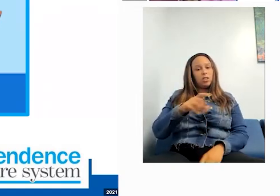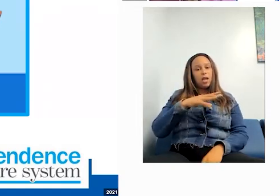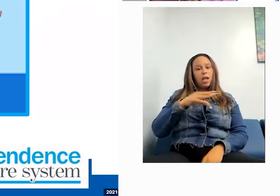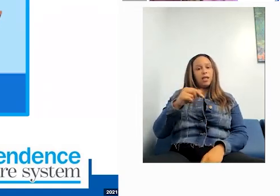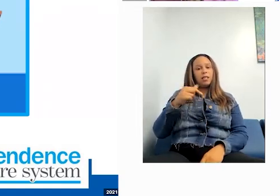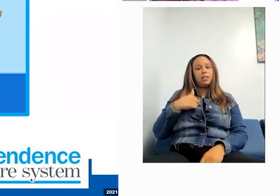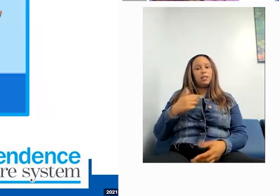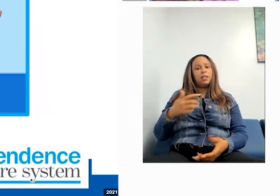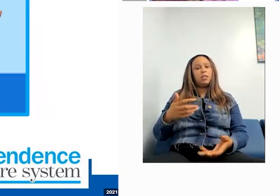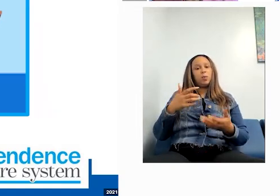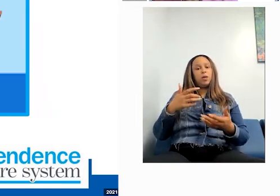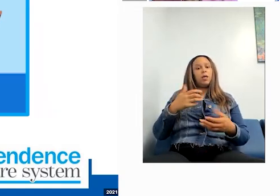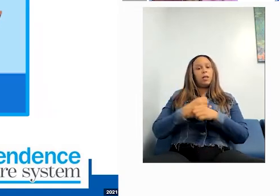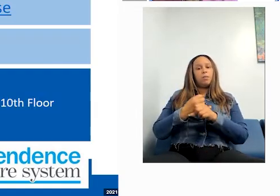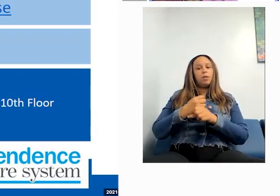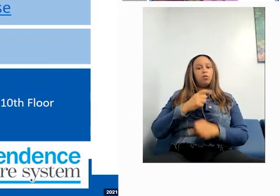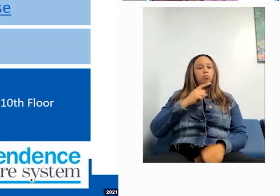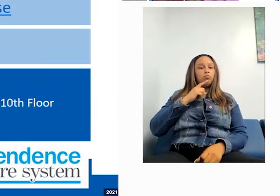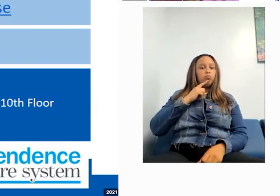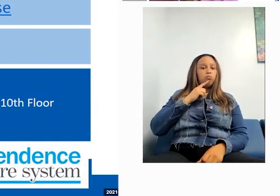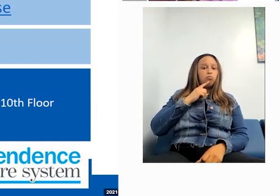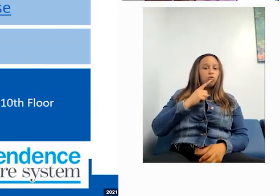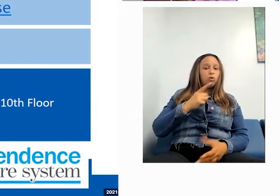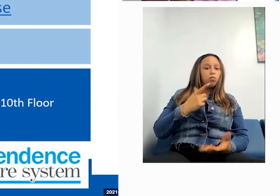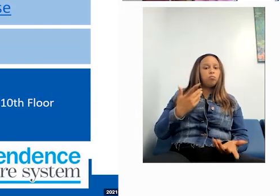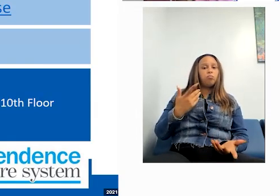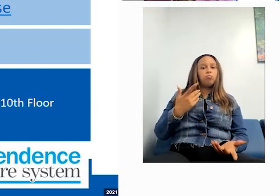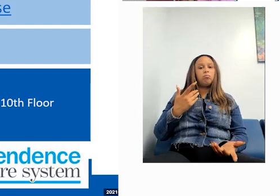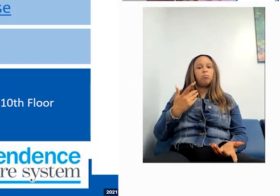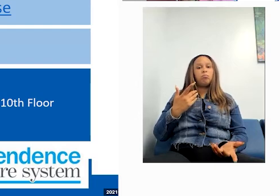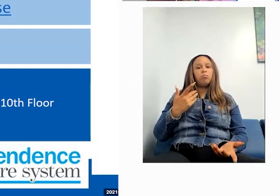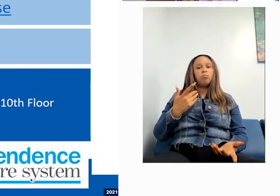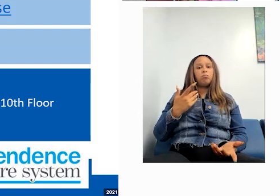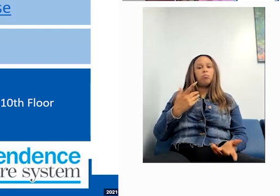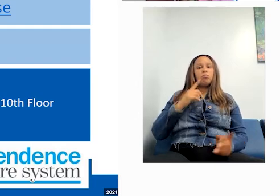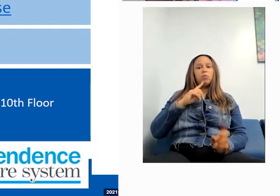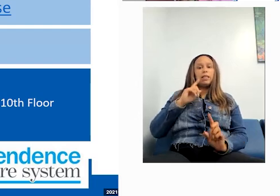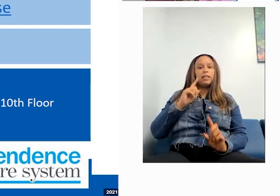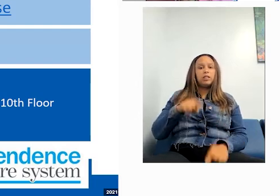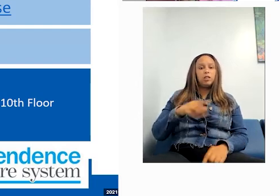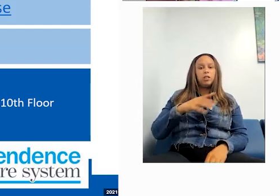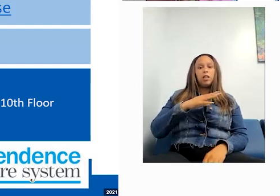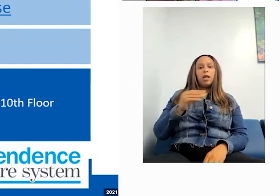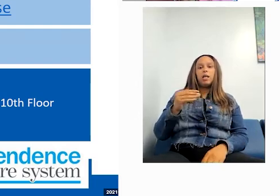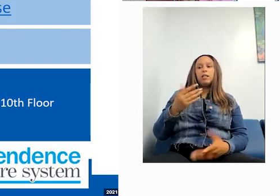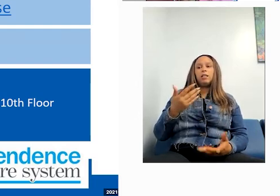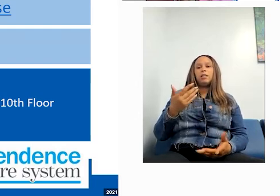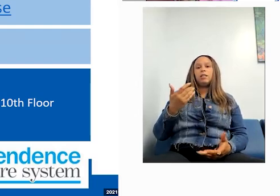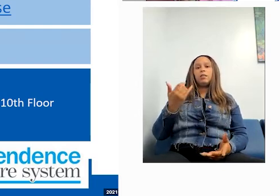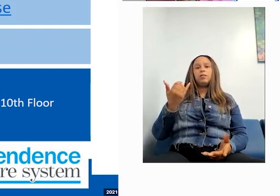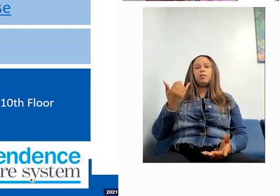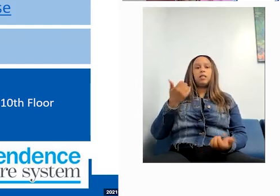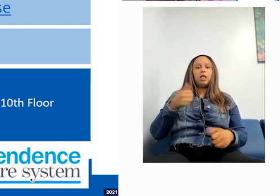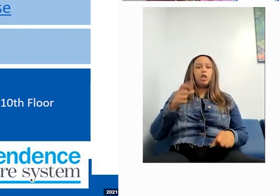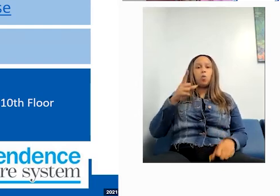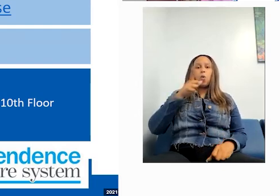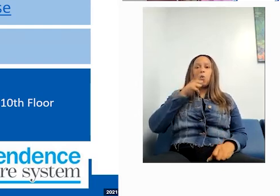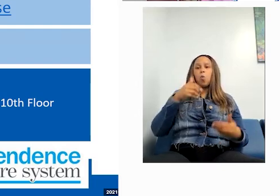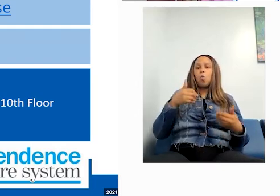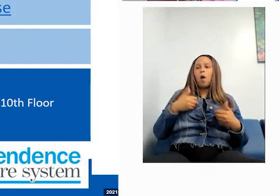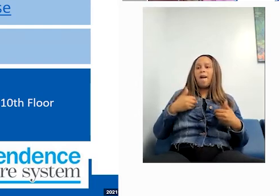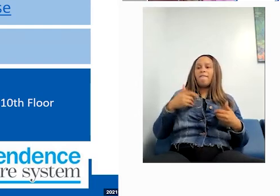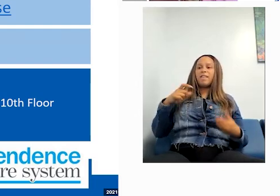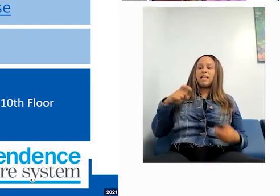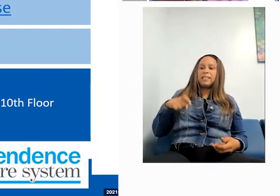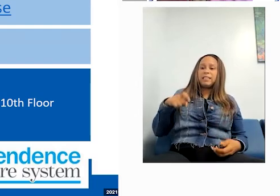love to. And just a a plug. If anybody has a need and